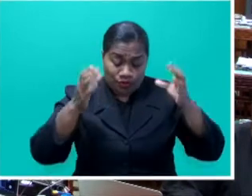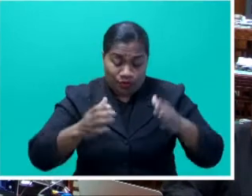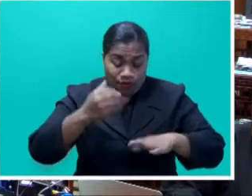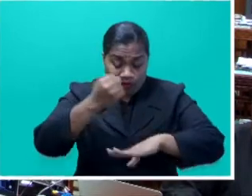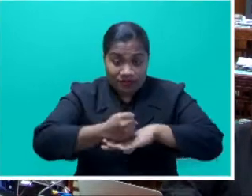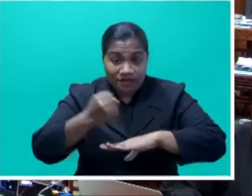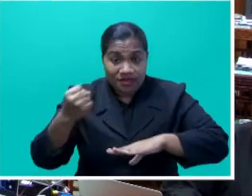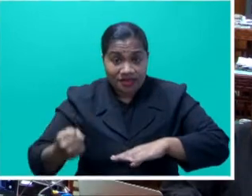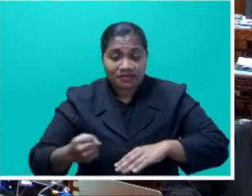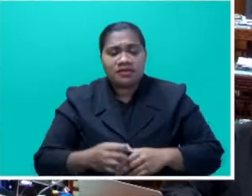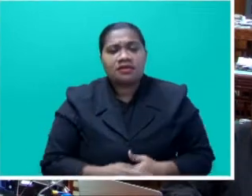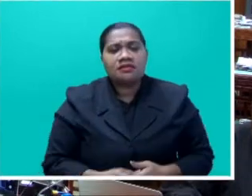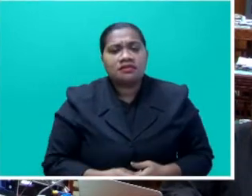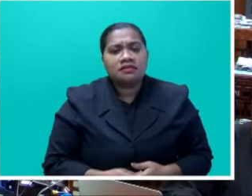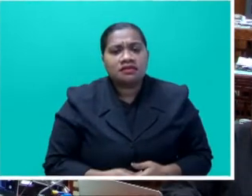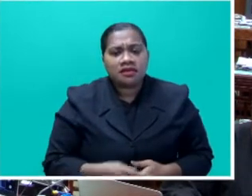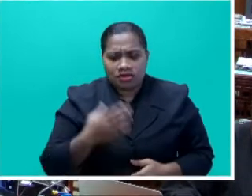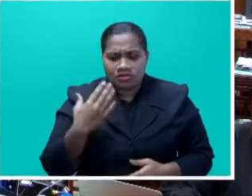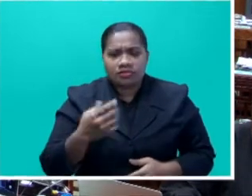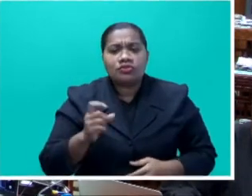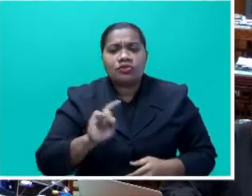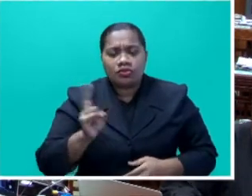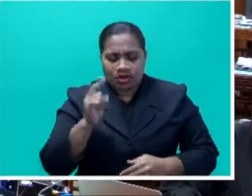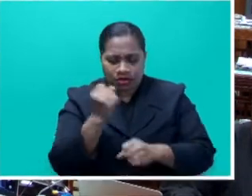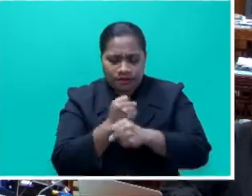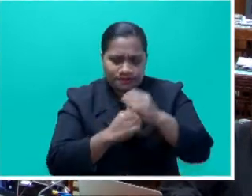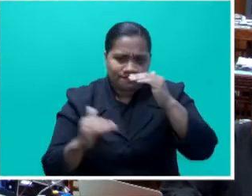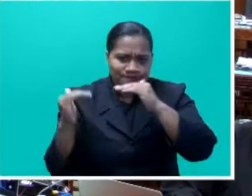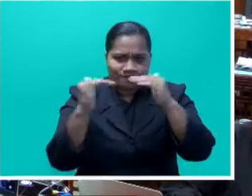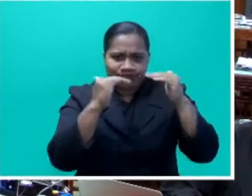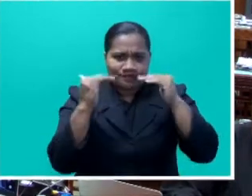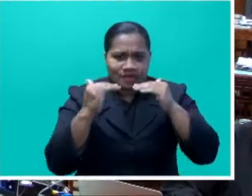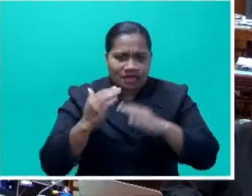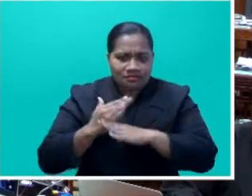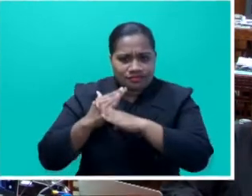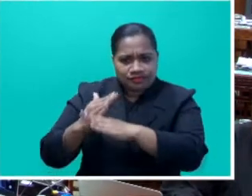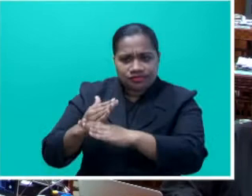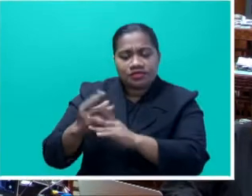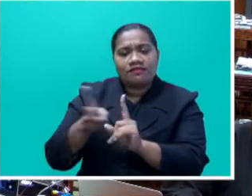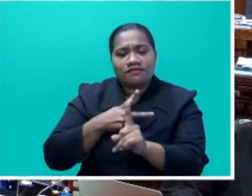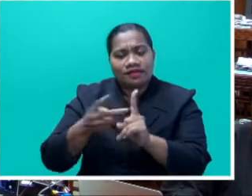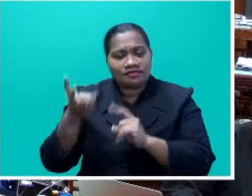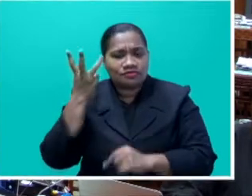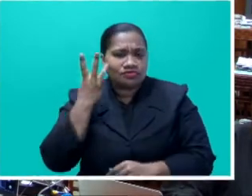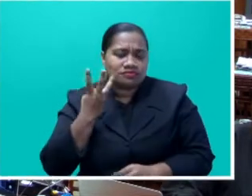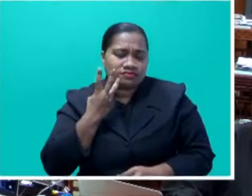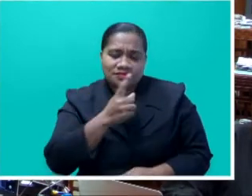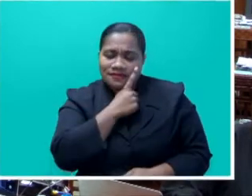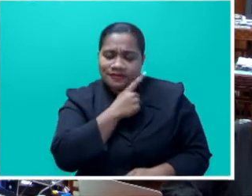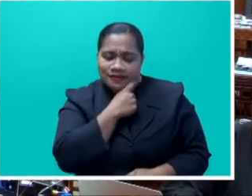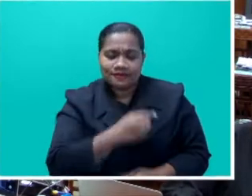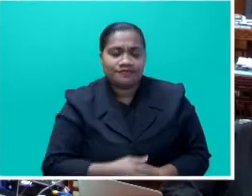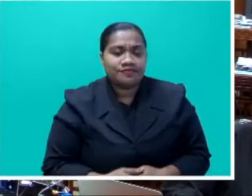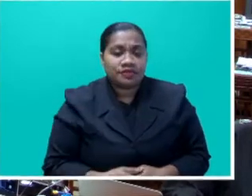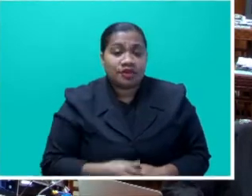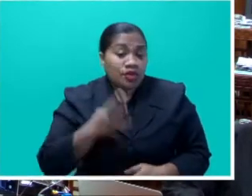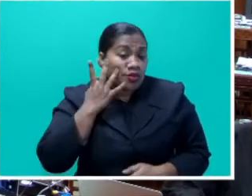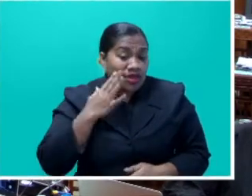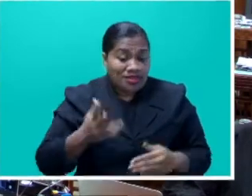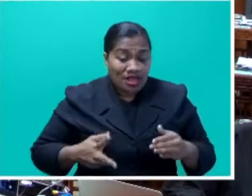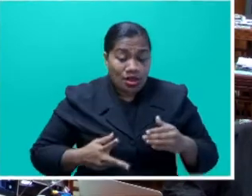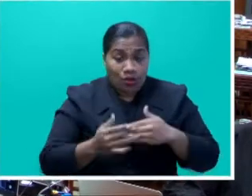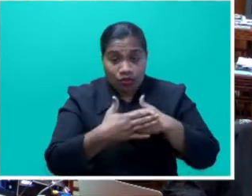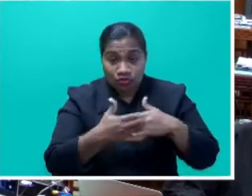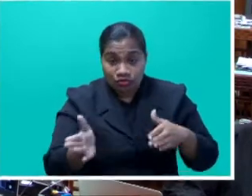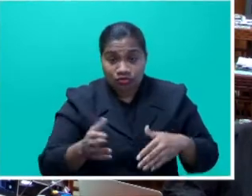championing gender equality and addressing and preventing violence against our women and girls. Since the launch of the Fiji National Action Plan